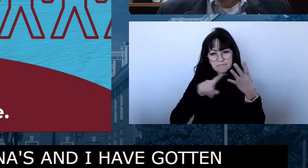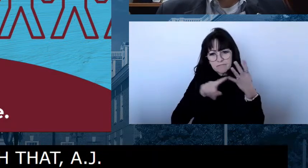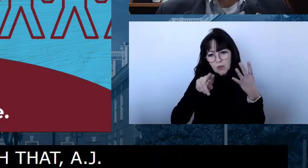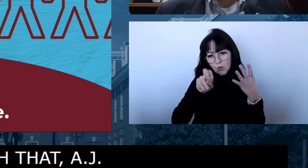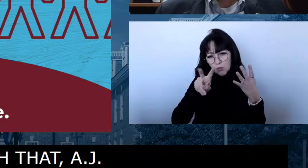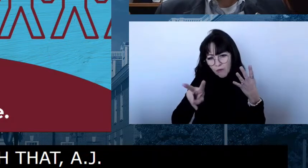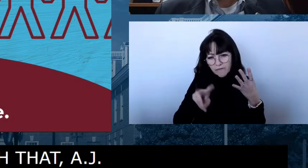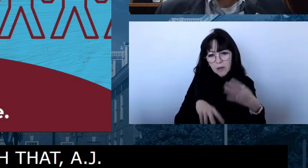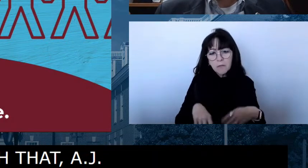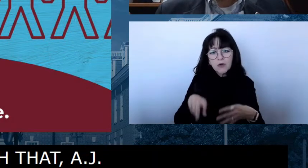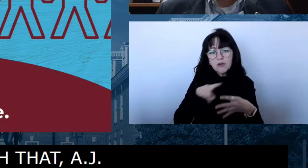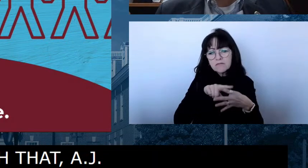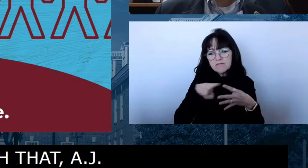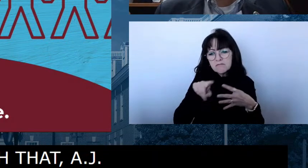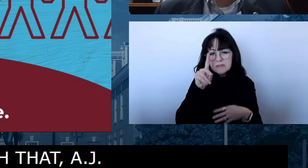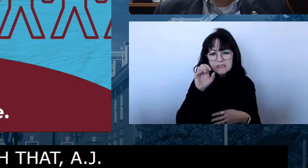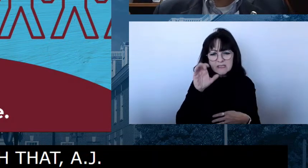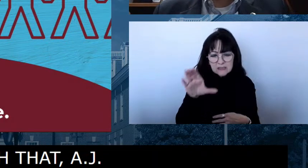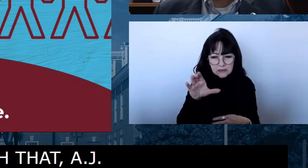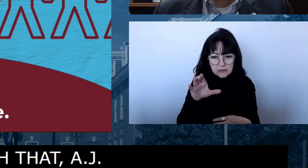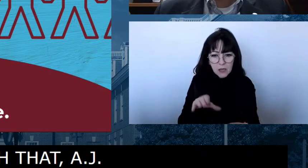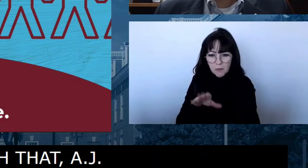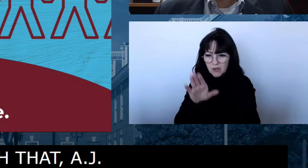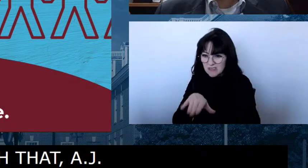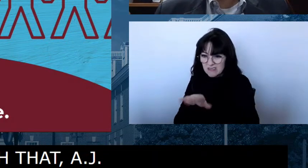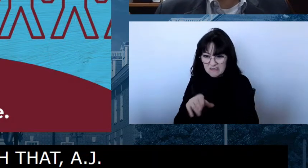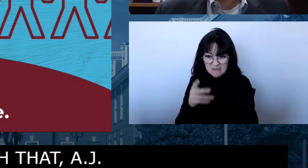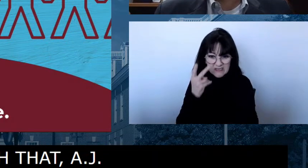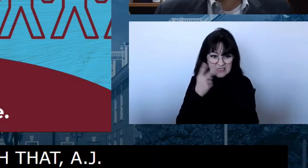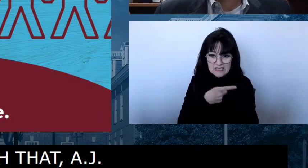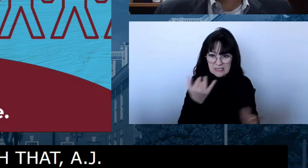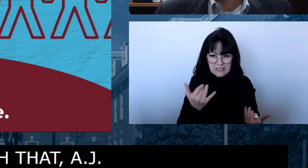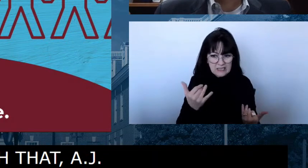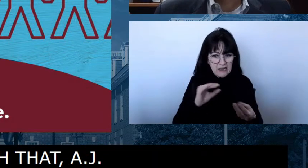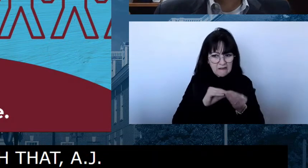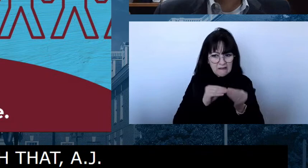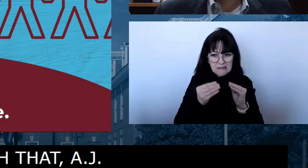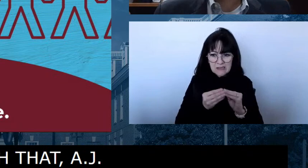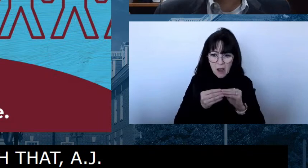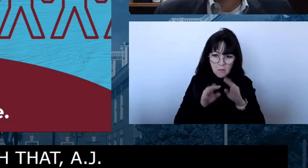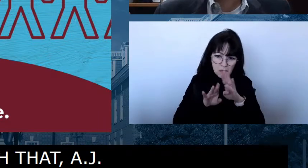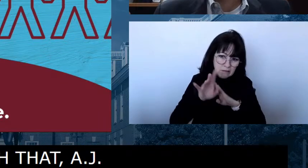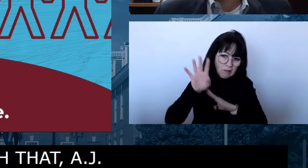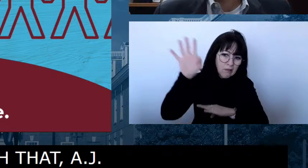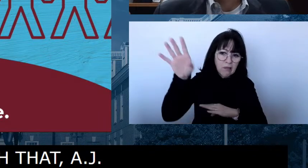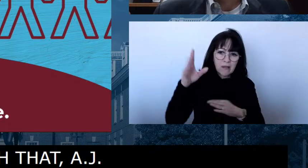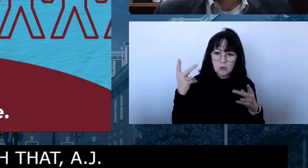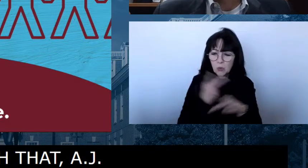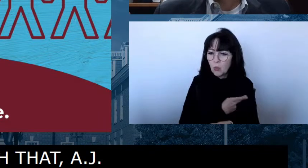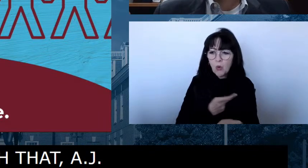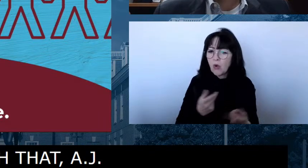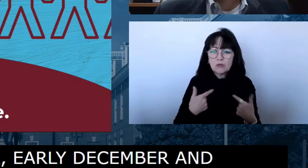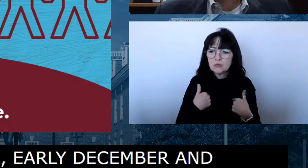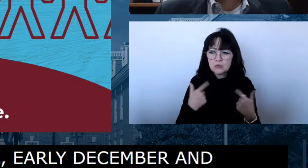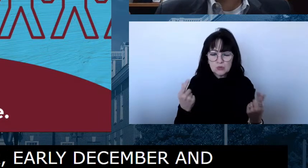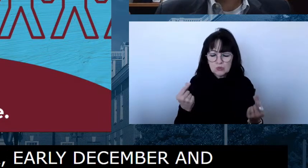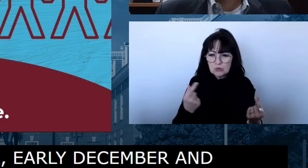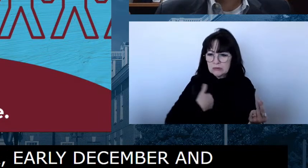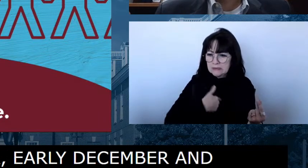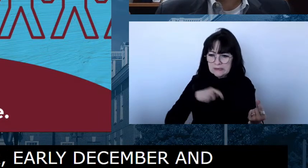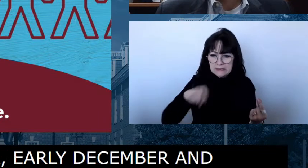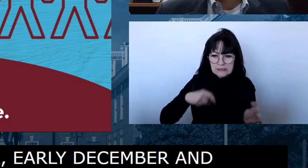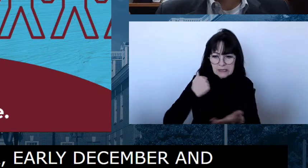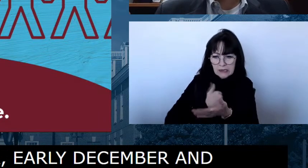hey, we see this getting worse before it gets better. We have to look for a way to help decompress the hospitals. We knew the